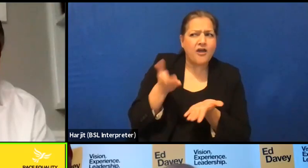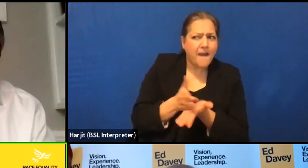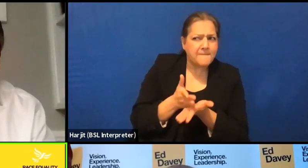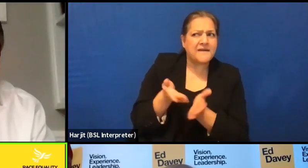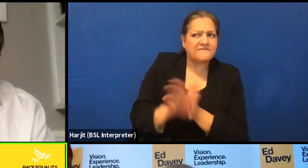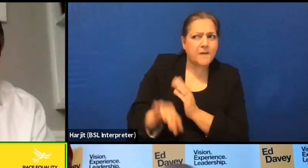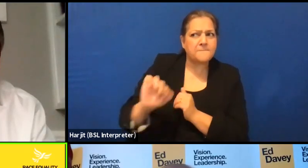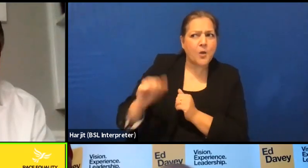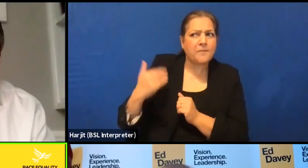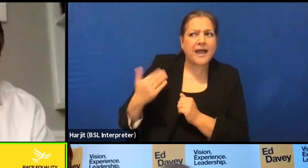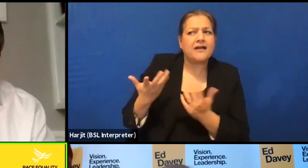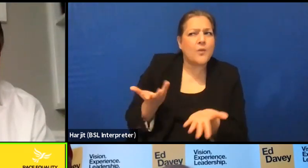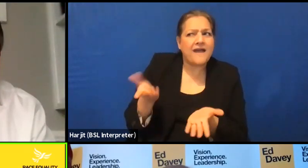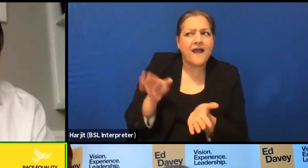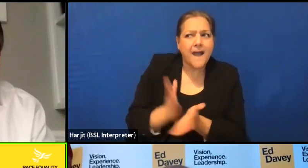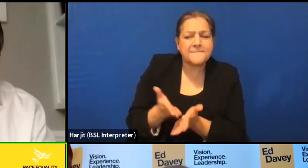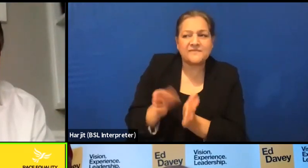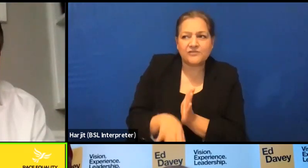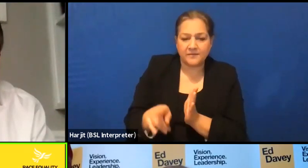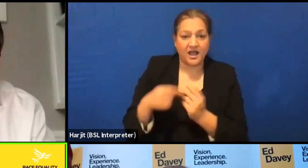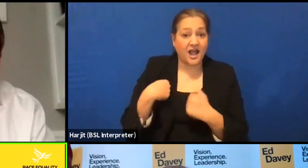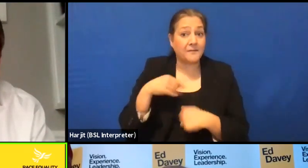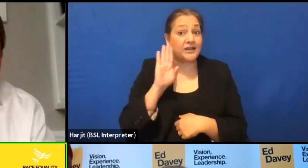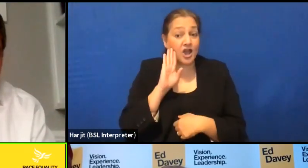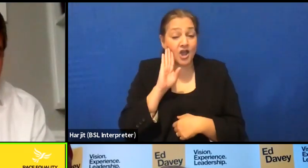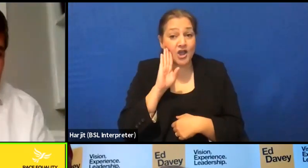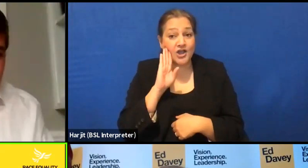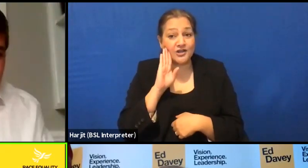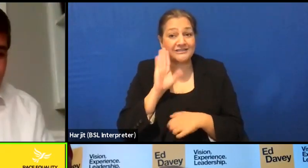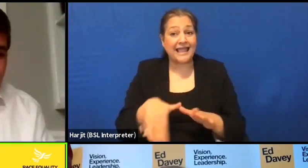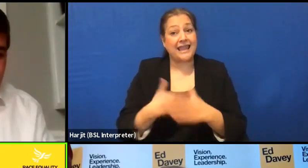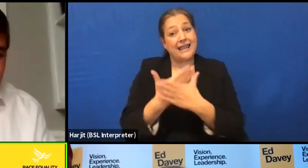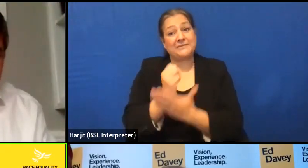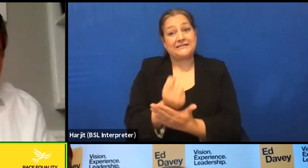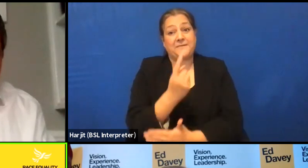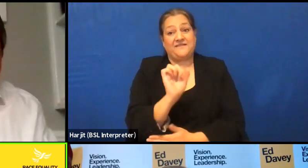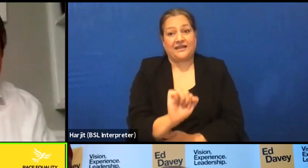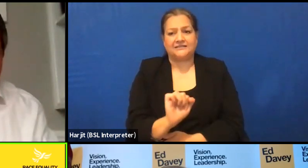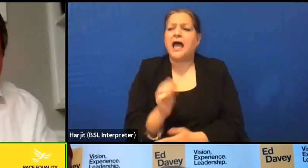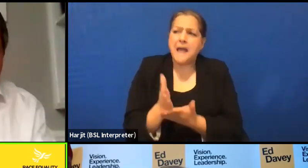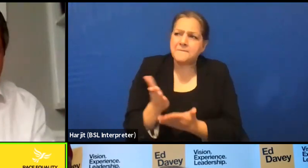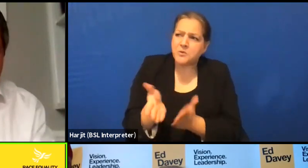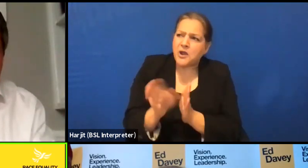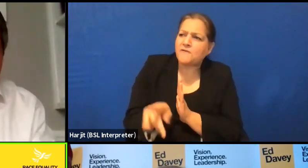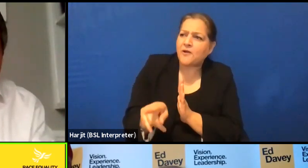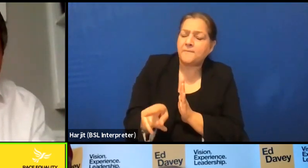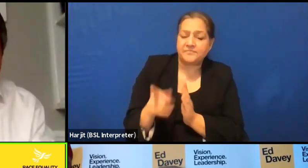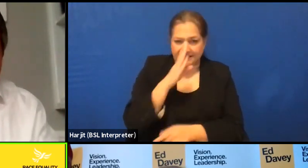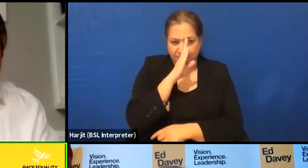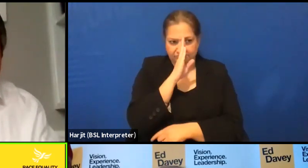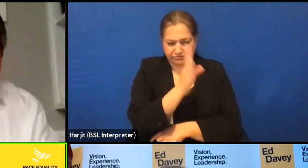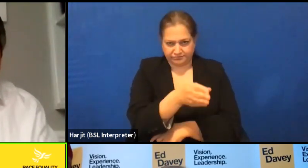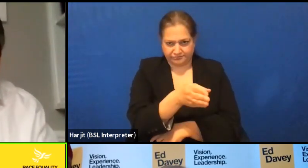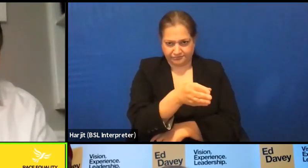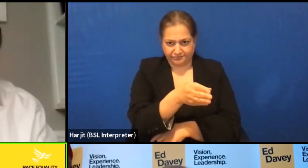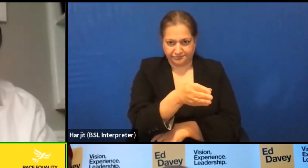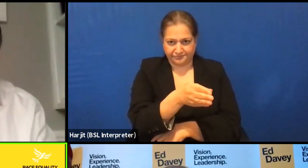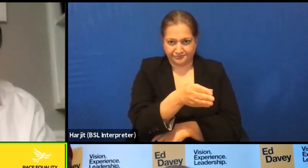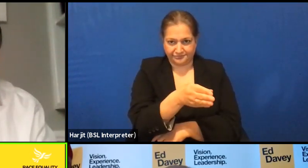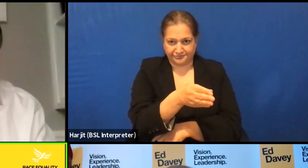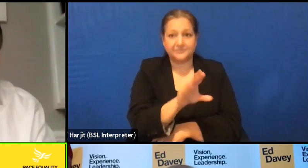I've heard at a Lib Dem event. And I don't think they even, it has to be called out at that very grassroots level. And that's why